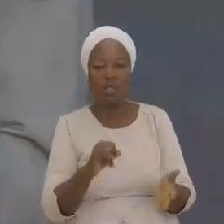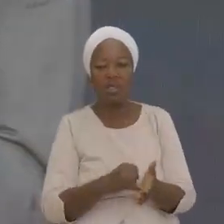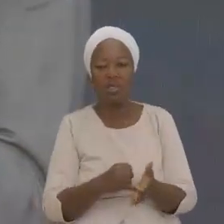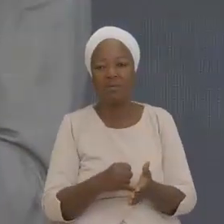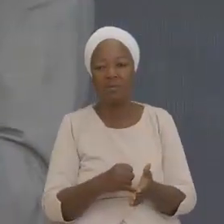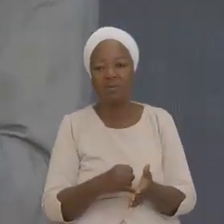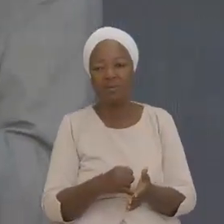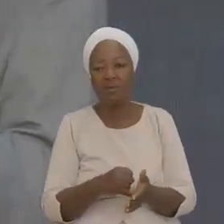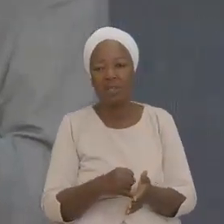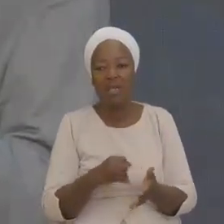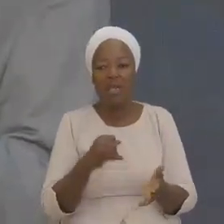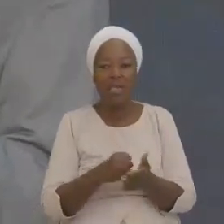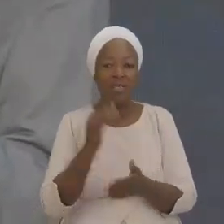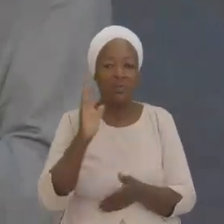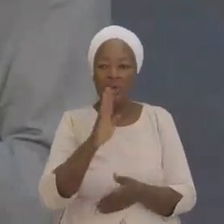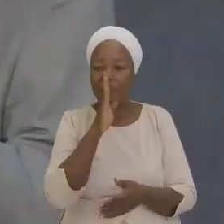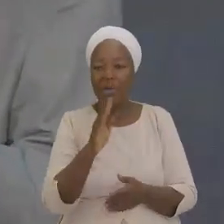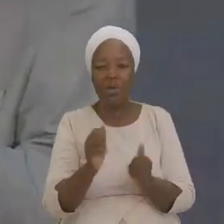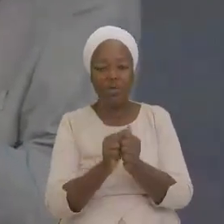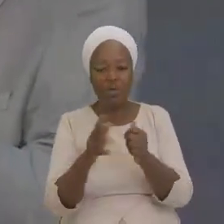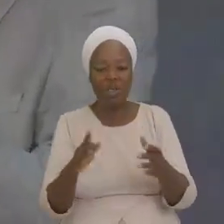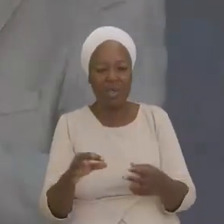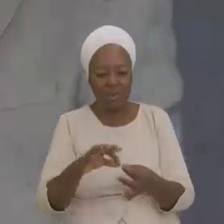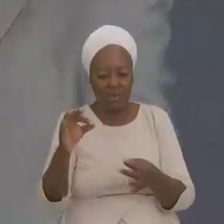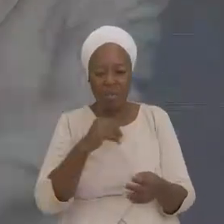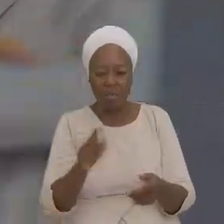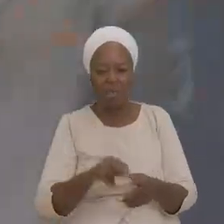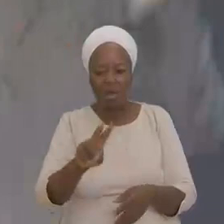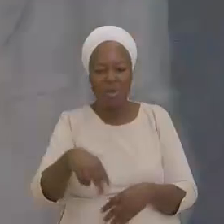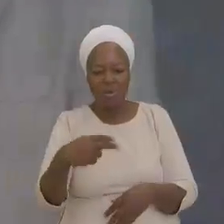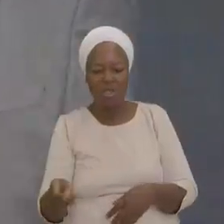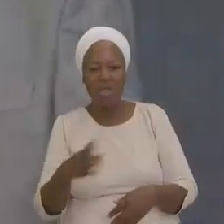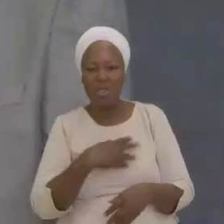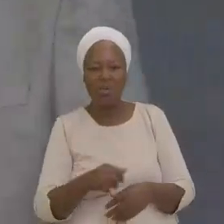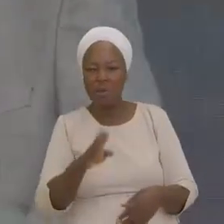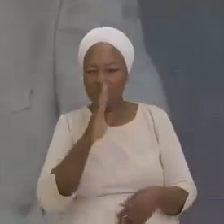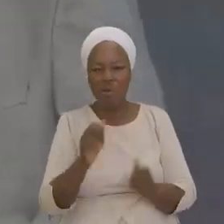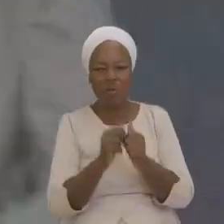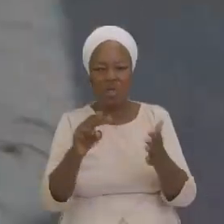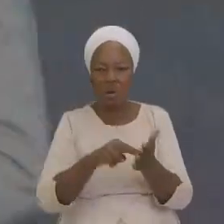It will be spiritless, it will be purposeless, it will be useless, it will be fruitless.